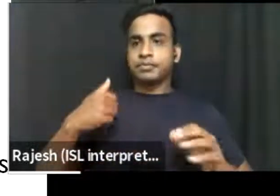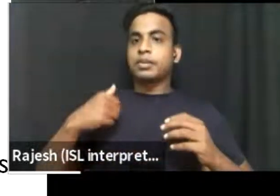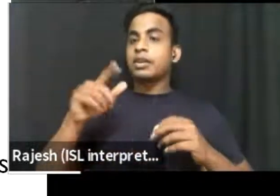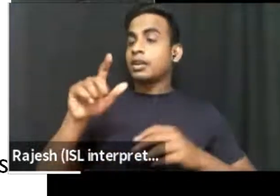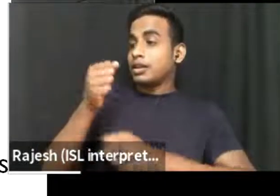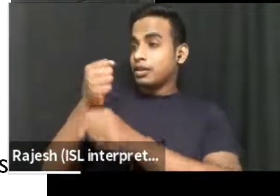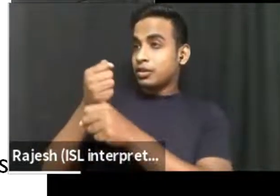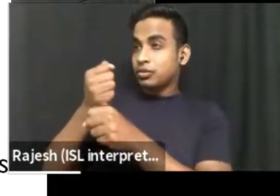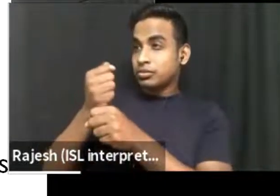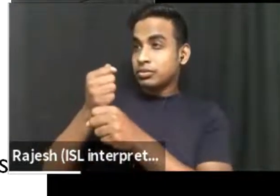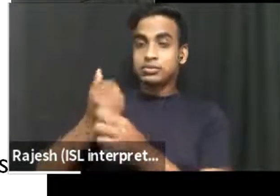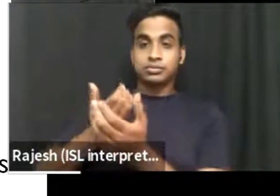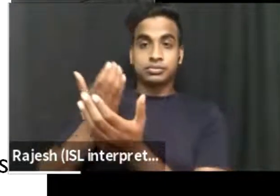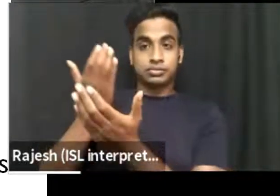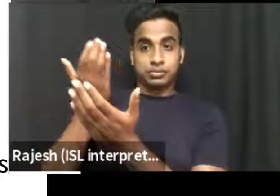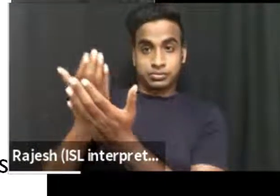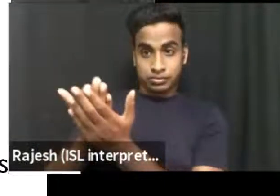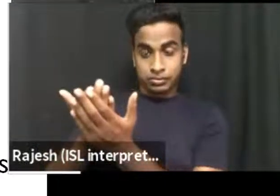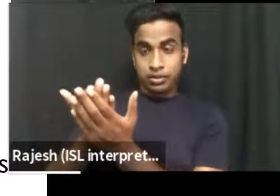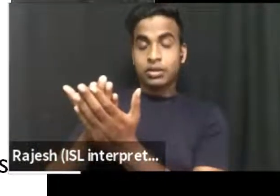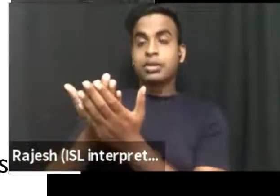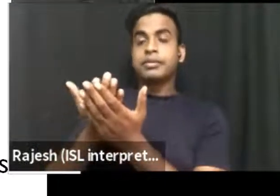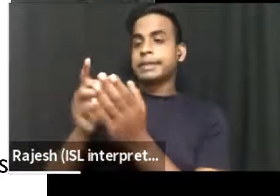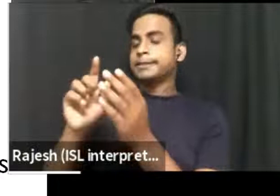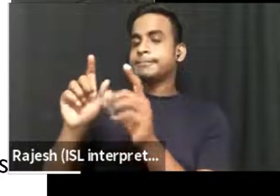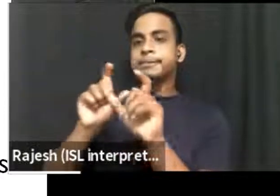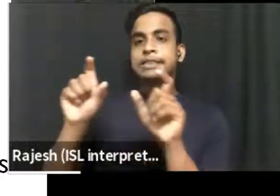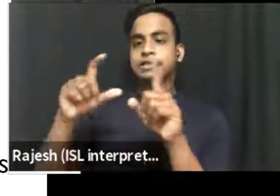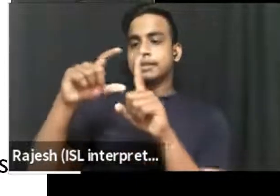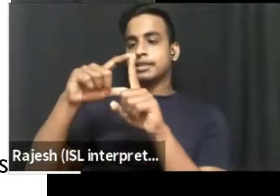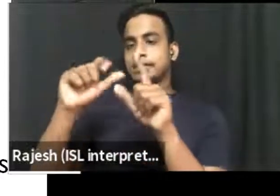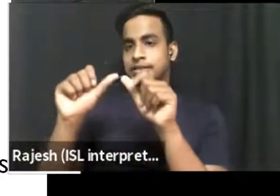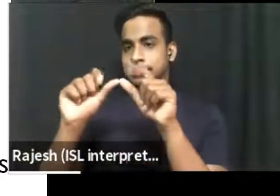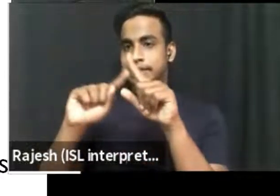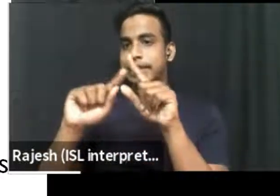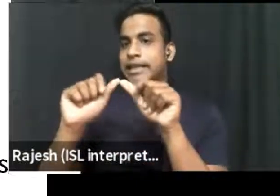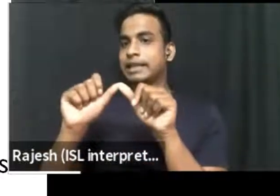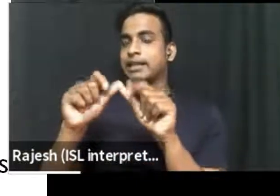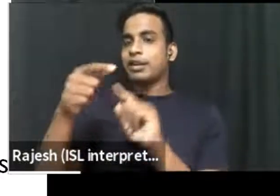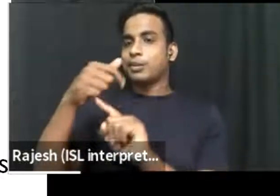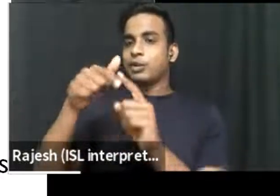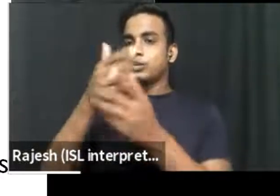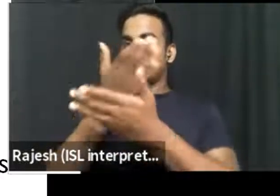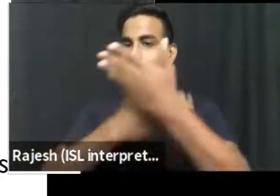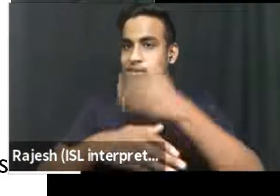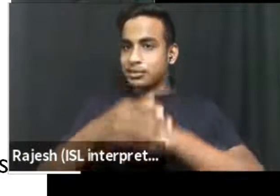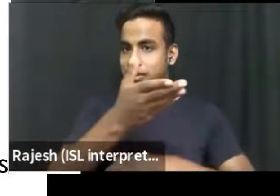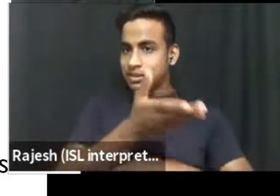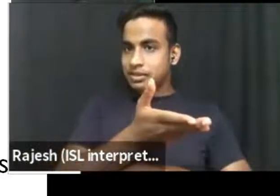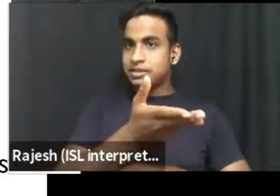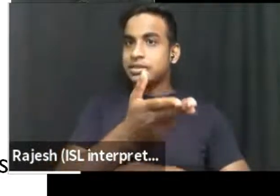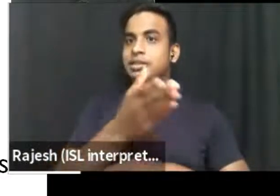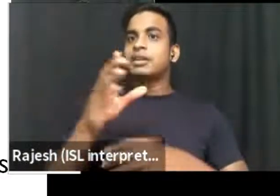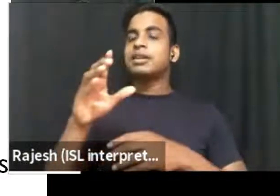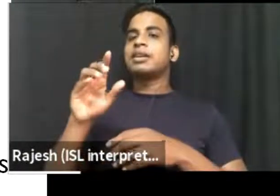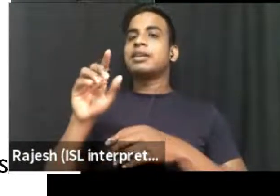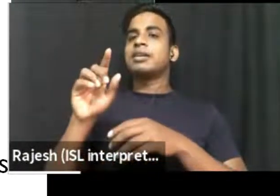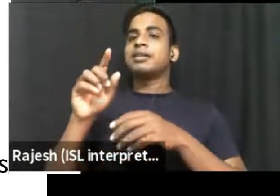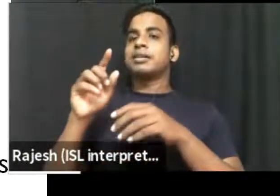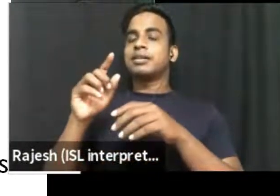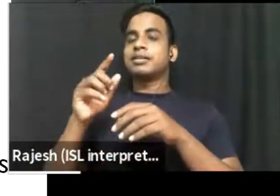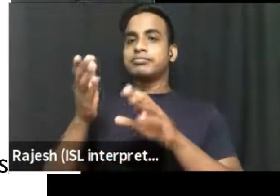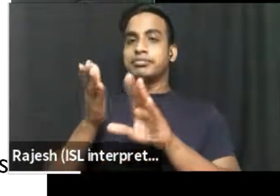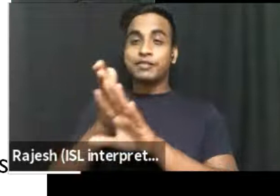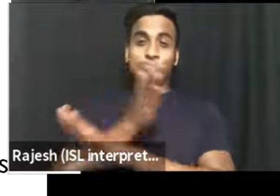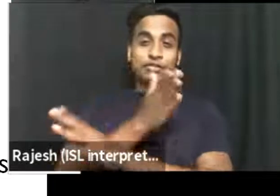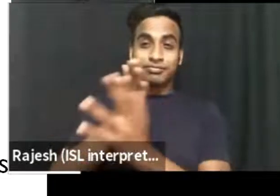on data and early identification and intervention. The need for early identification